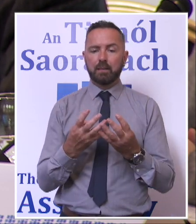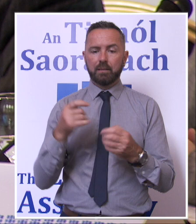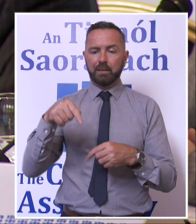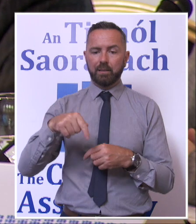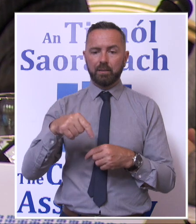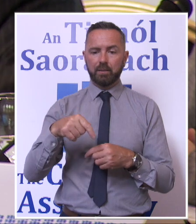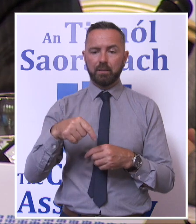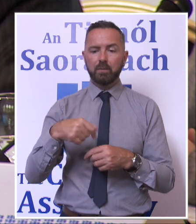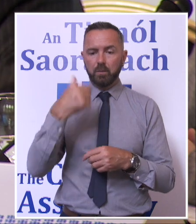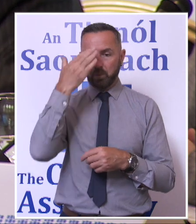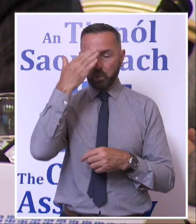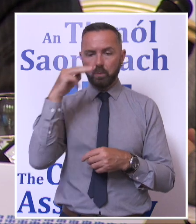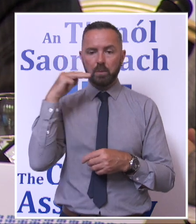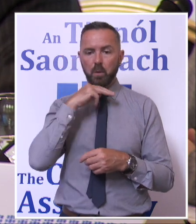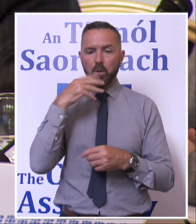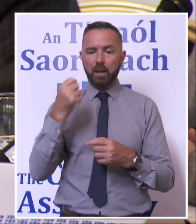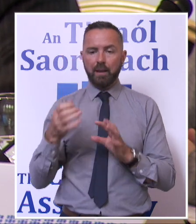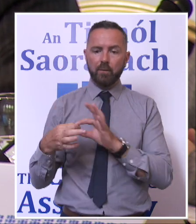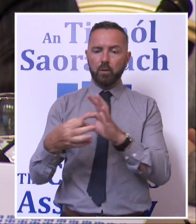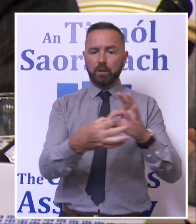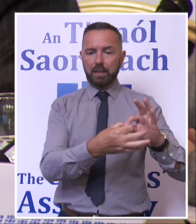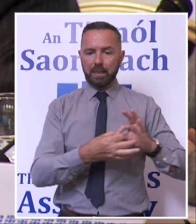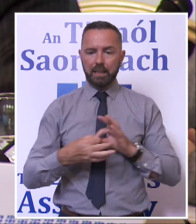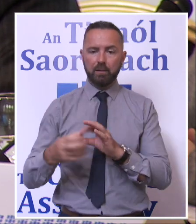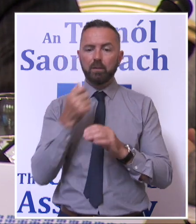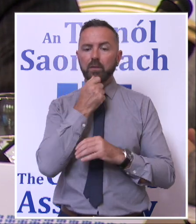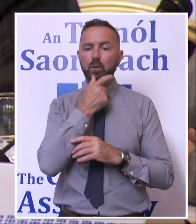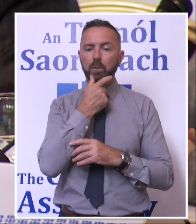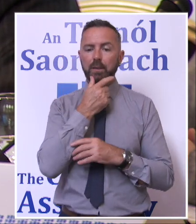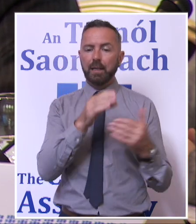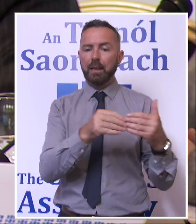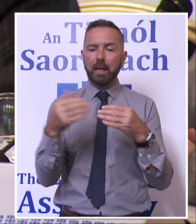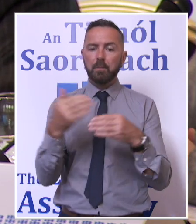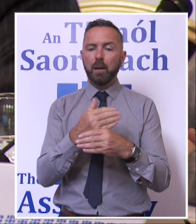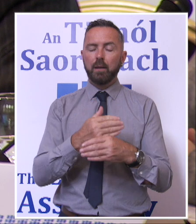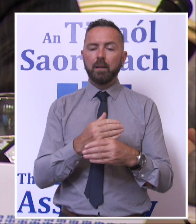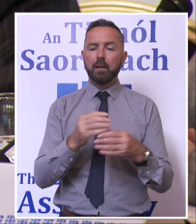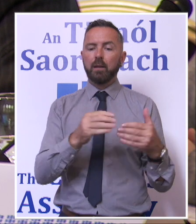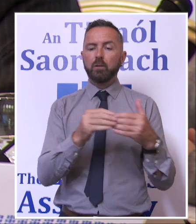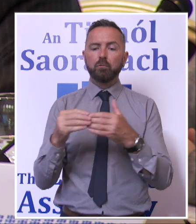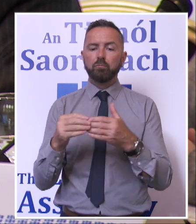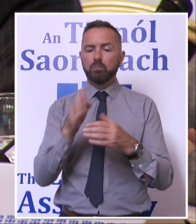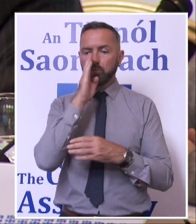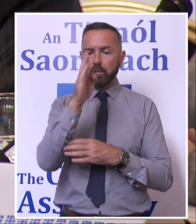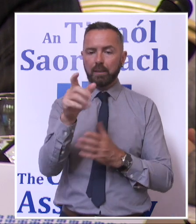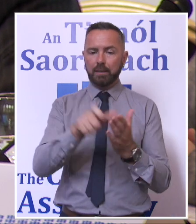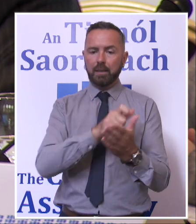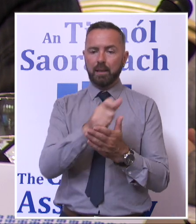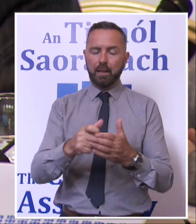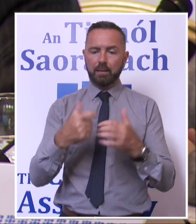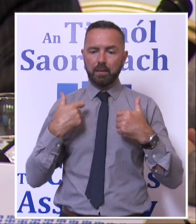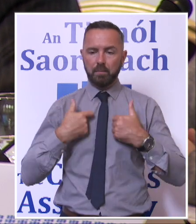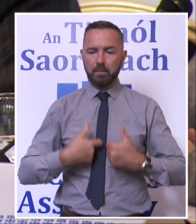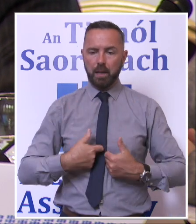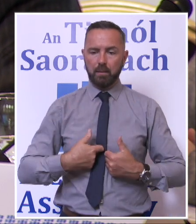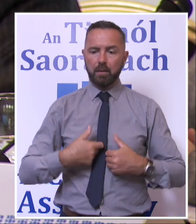coherent and substantial cross-Dublin tier led by a directly elected mayor. In parallel, you'll have to consider the